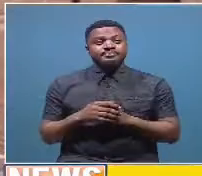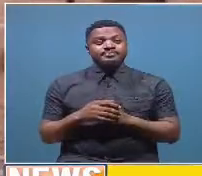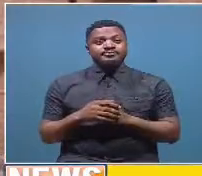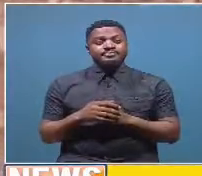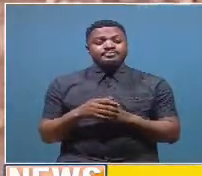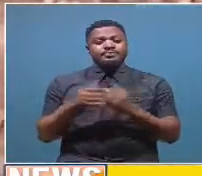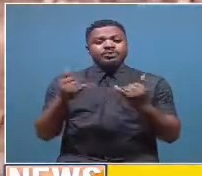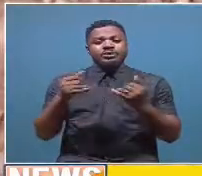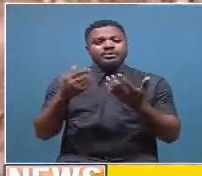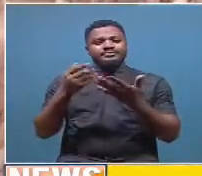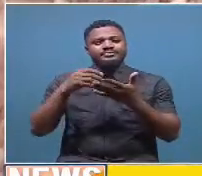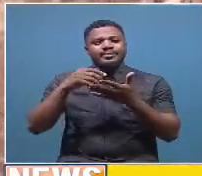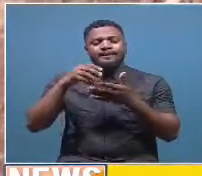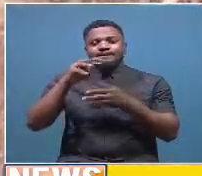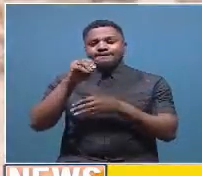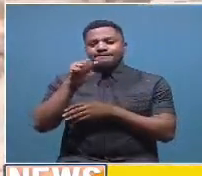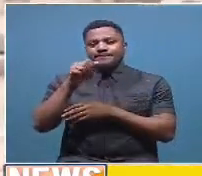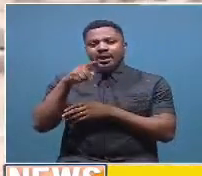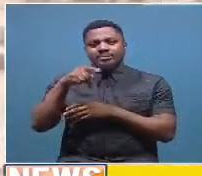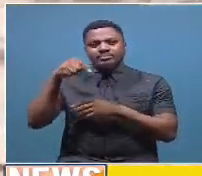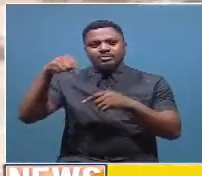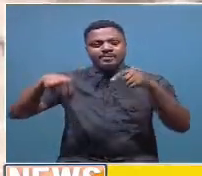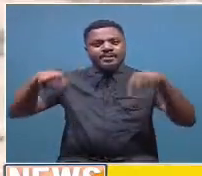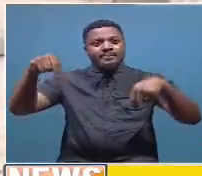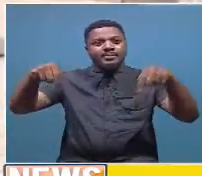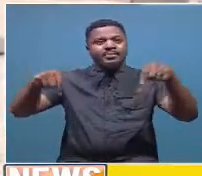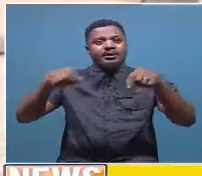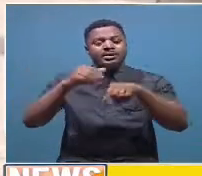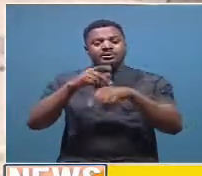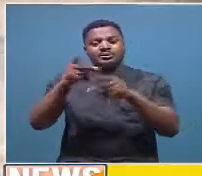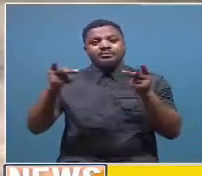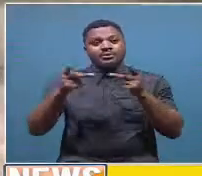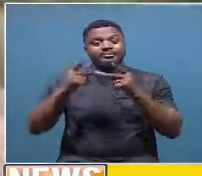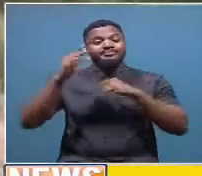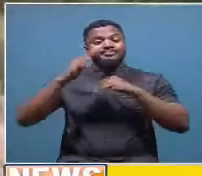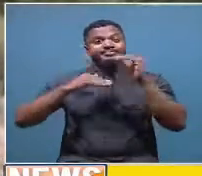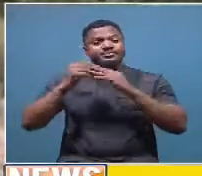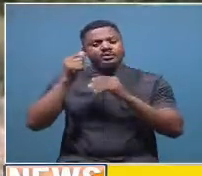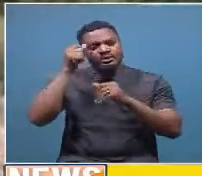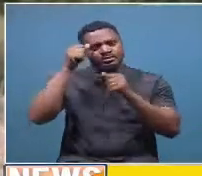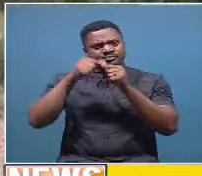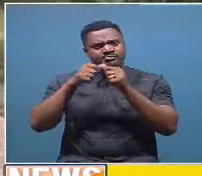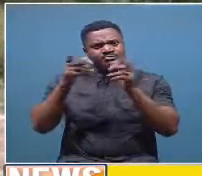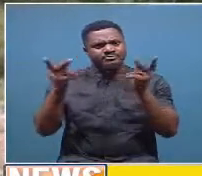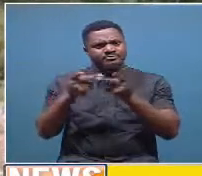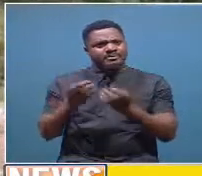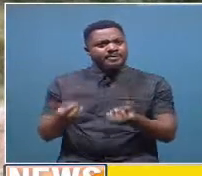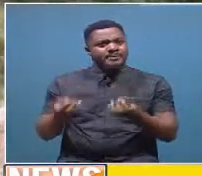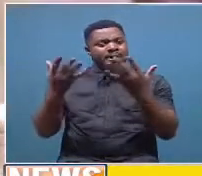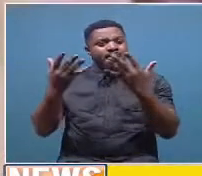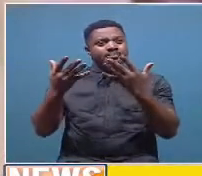Mapping and markings ongoing ahead of Apiati reconstruction.